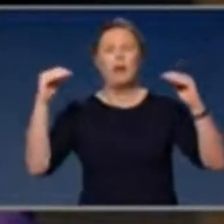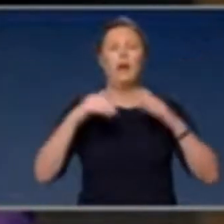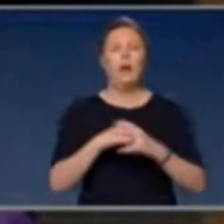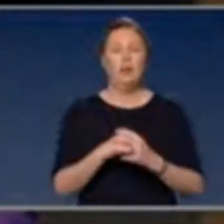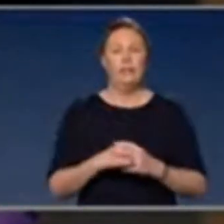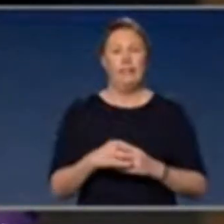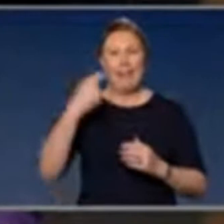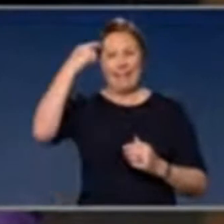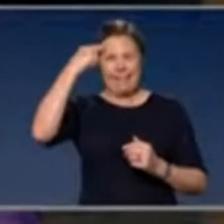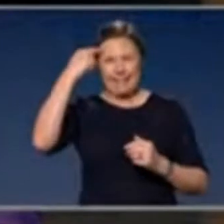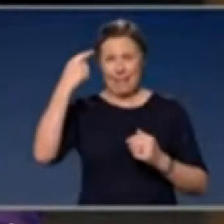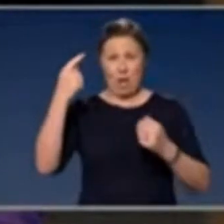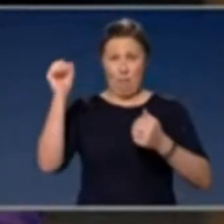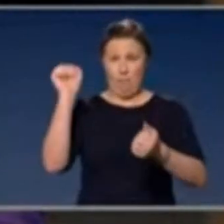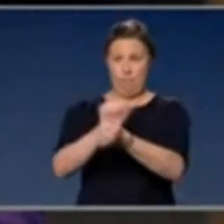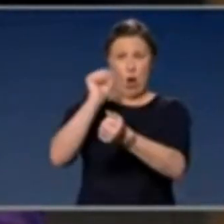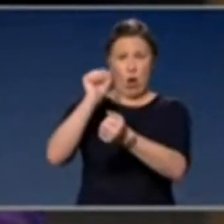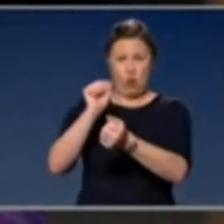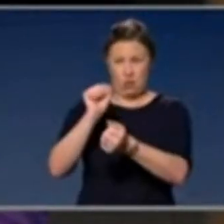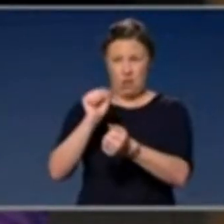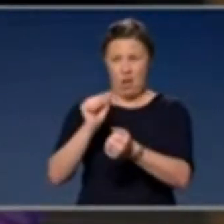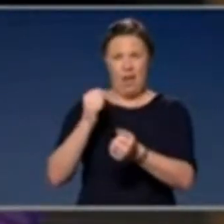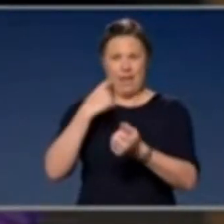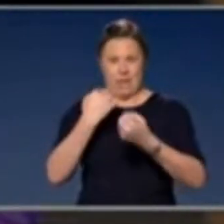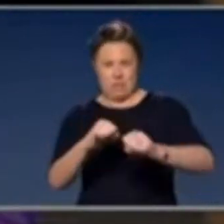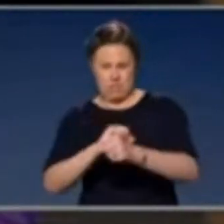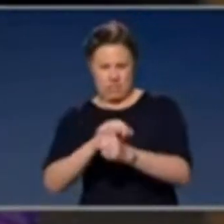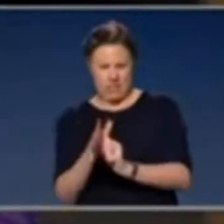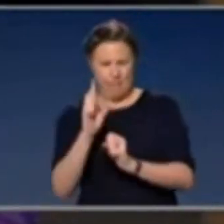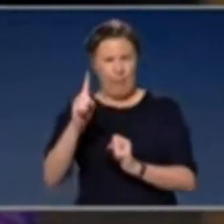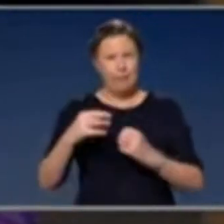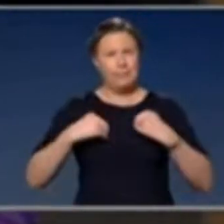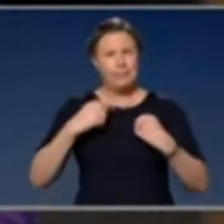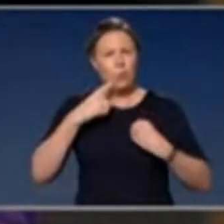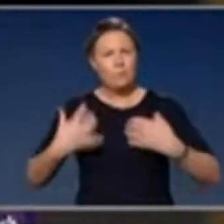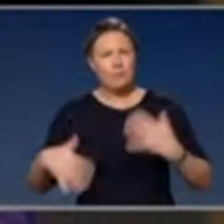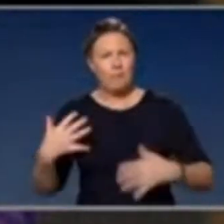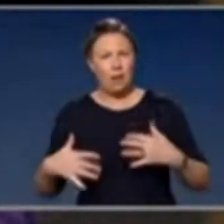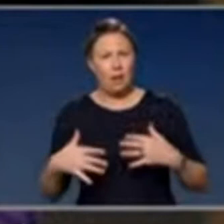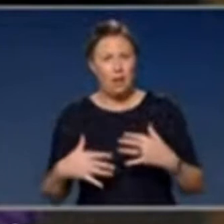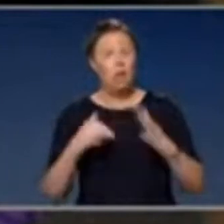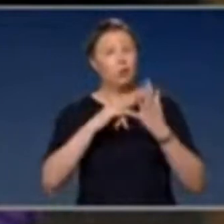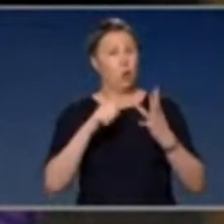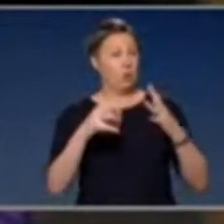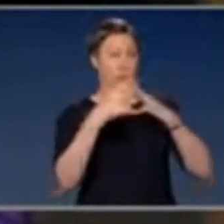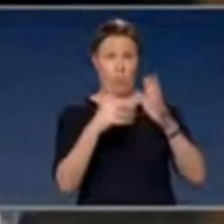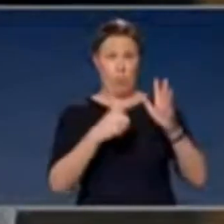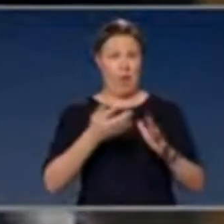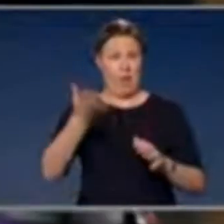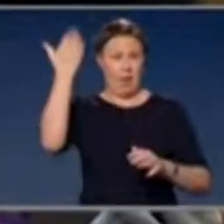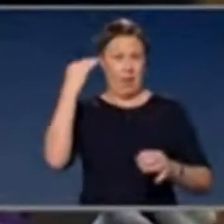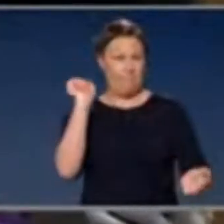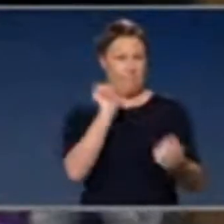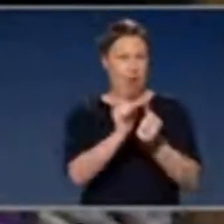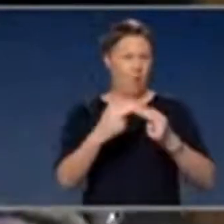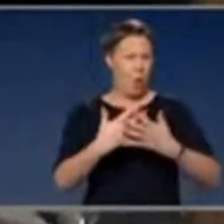risk and health benefits, do you think WA has got that benefit right? And what was WA's response to this